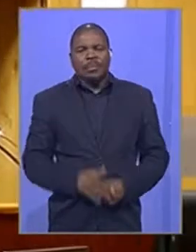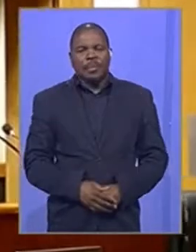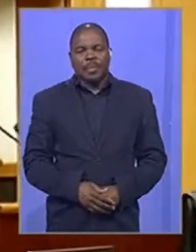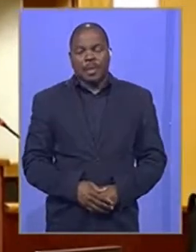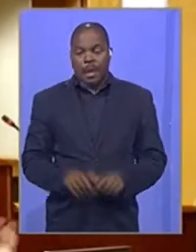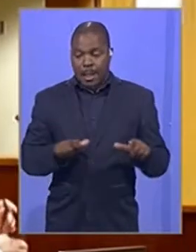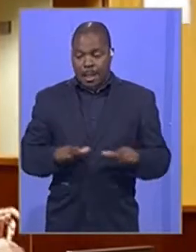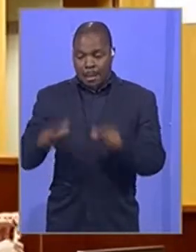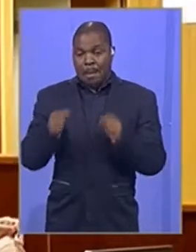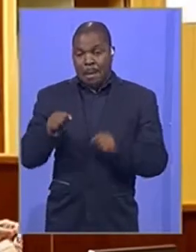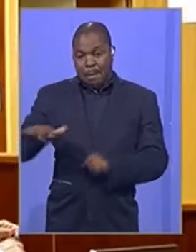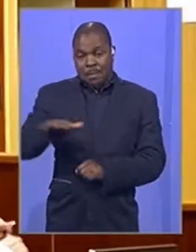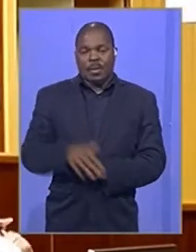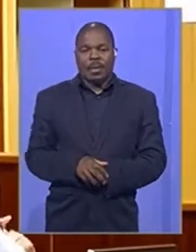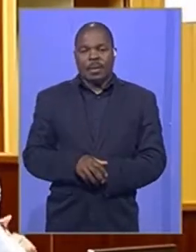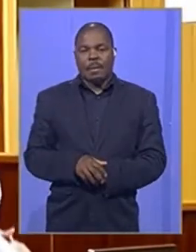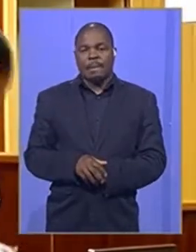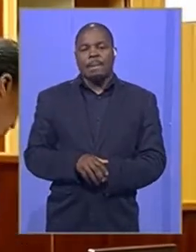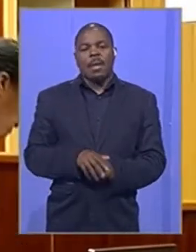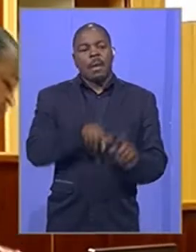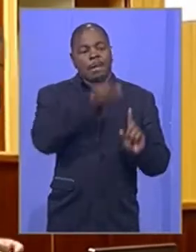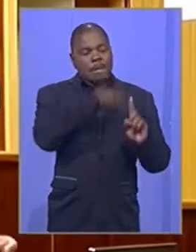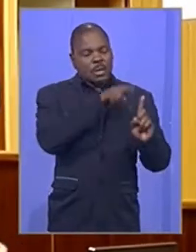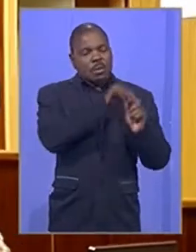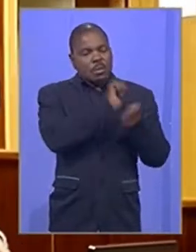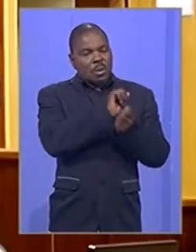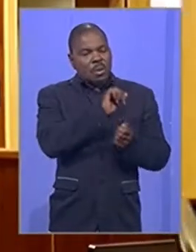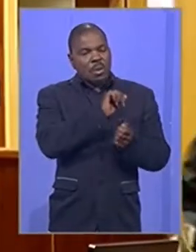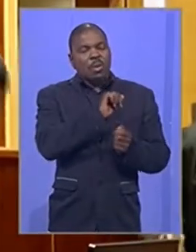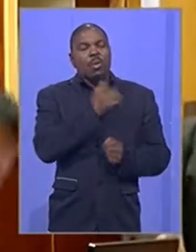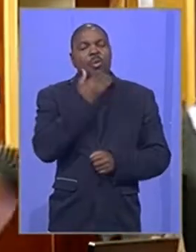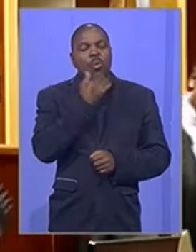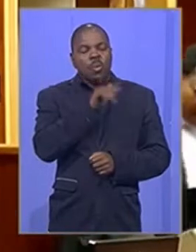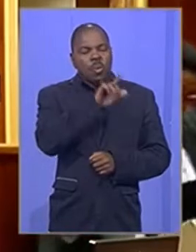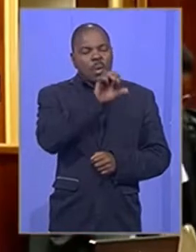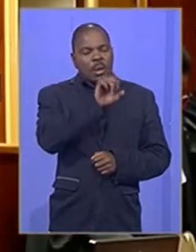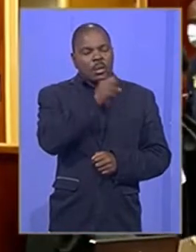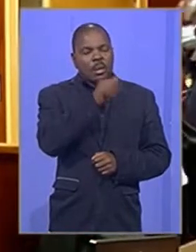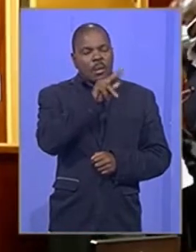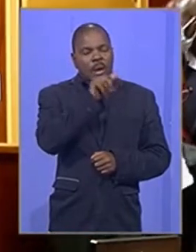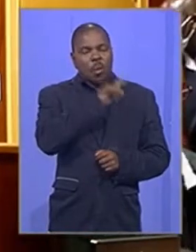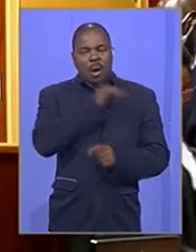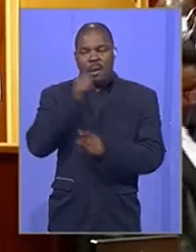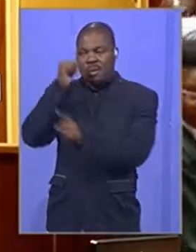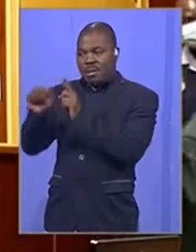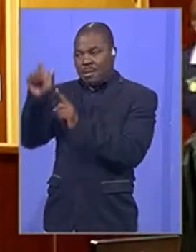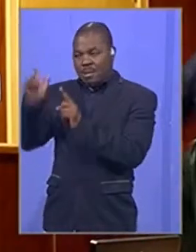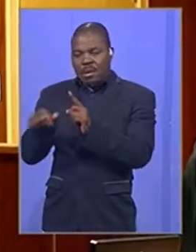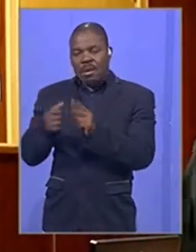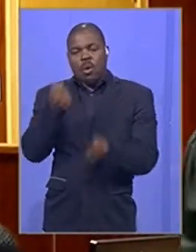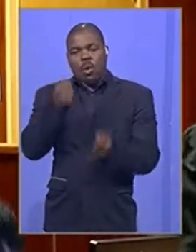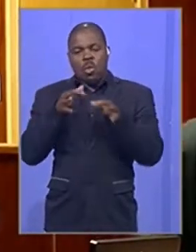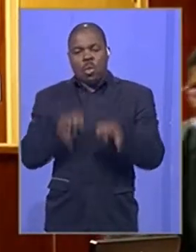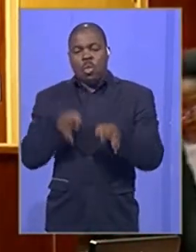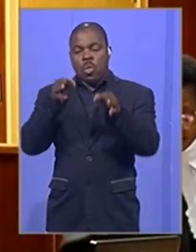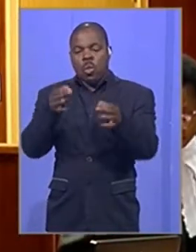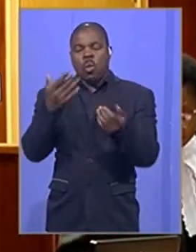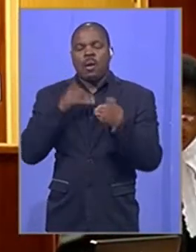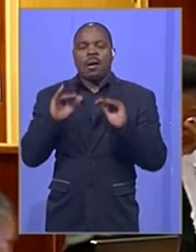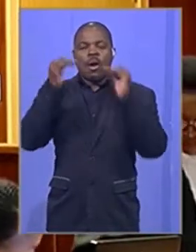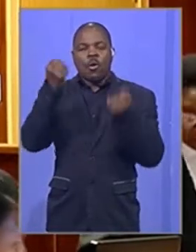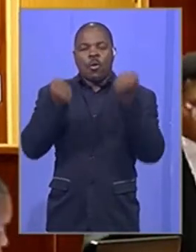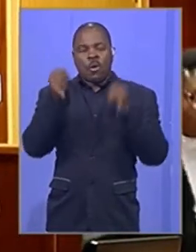ya Limpopo molato wa polao kgatlhanong le Thabo le Shabane o šitišitšwe go ya letšatšing la go sasa ke kgorotsheko kgolo ya Polokwane se